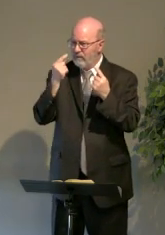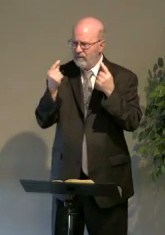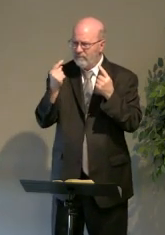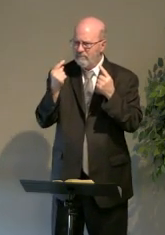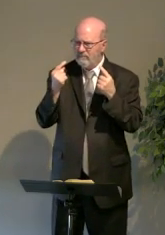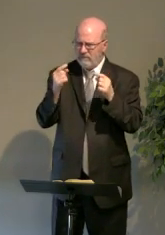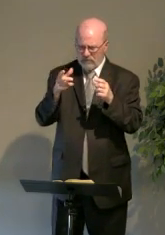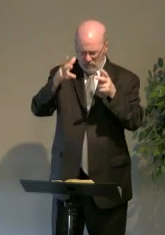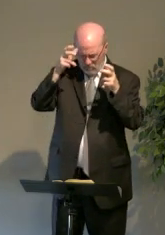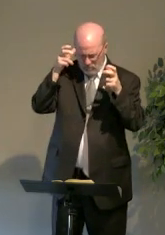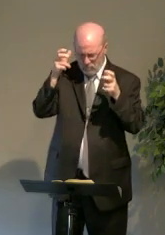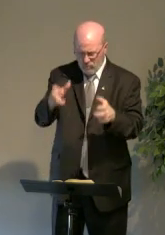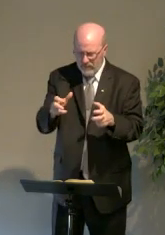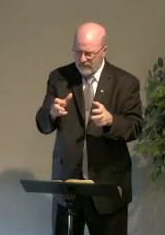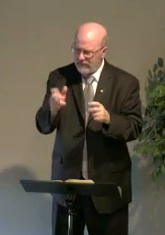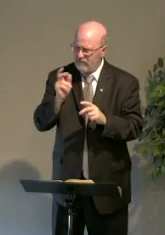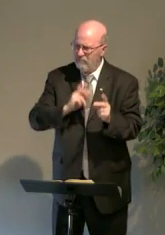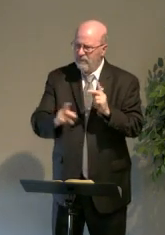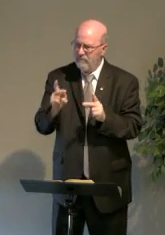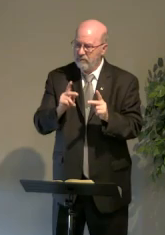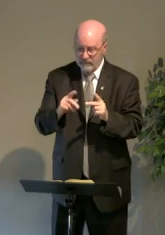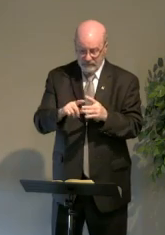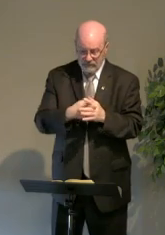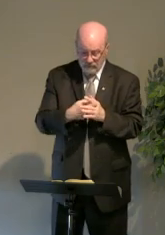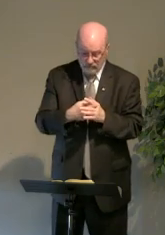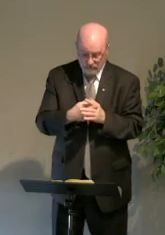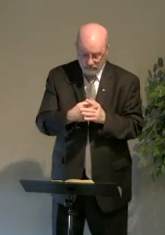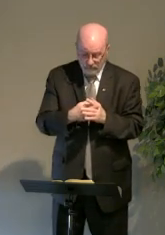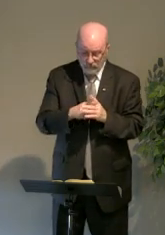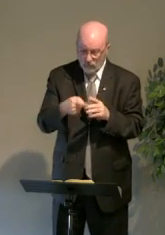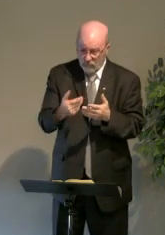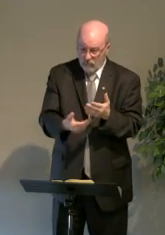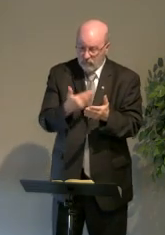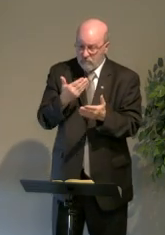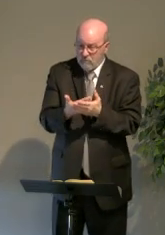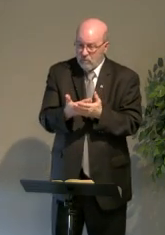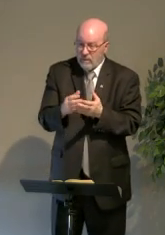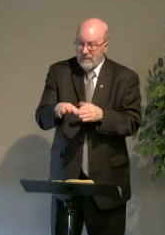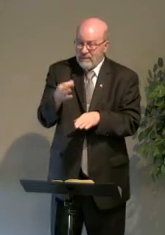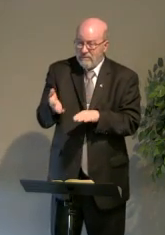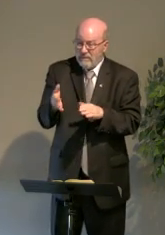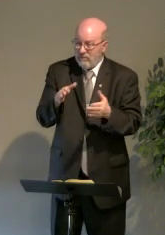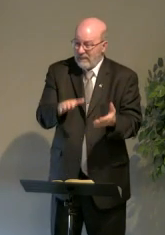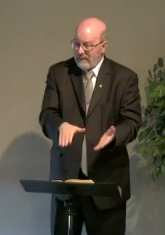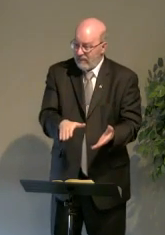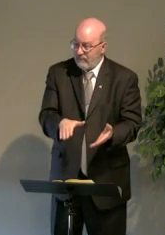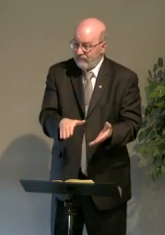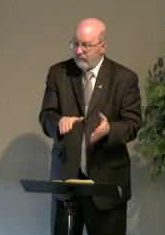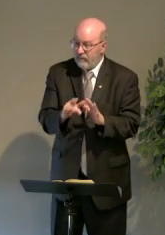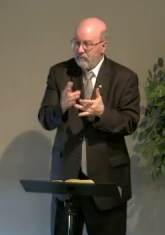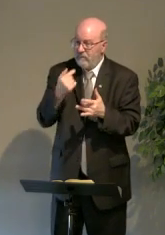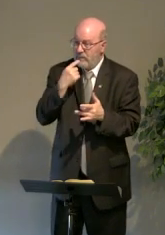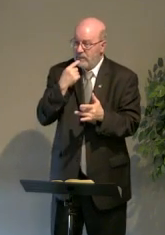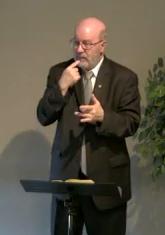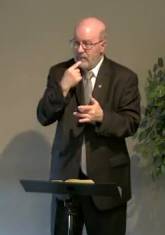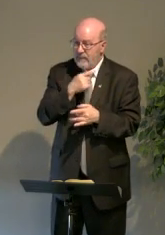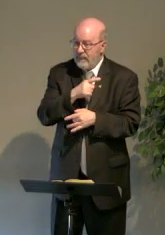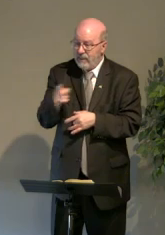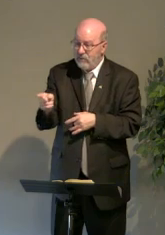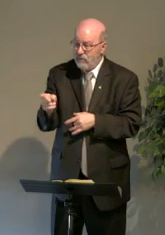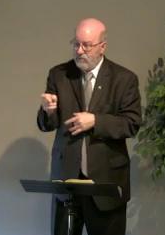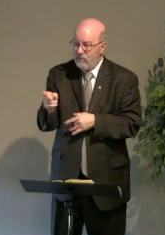the depravity of man. This begins when we're born spiritually dead. The scripture says, and